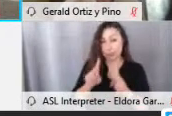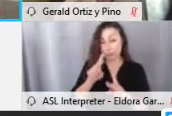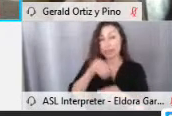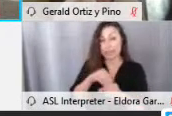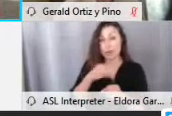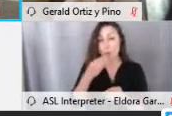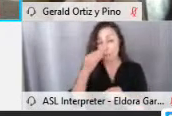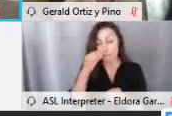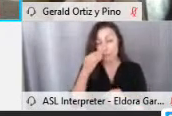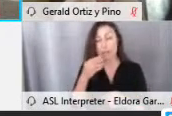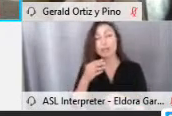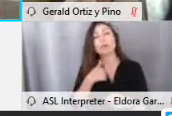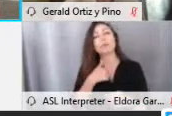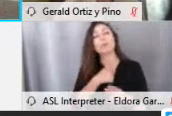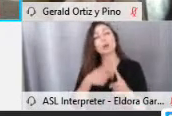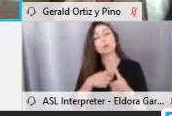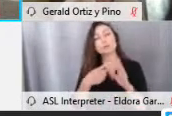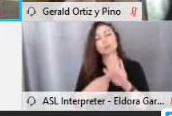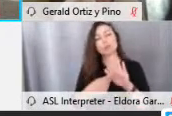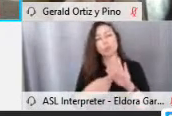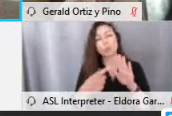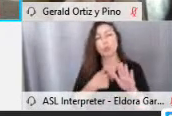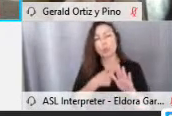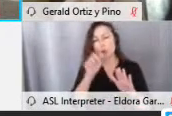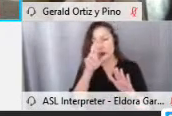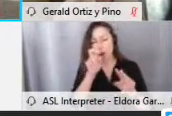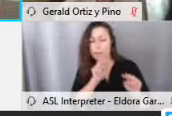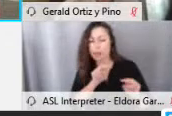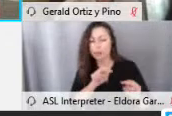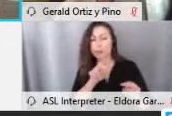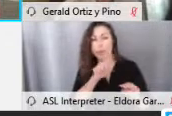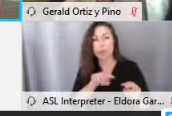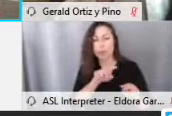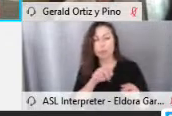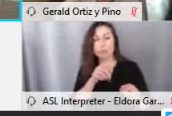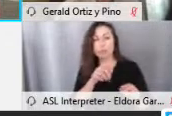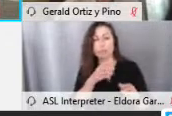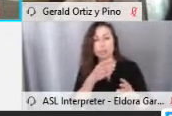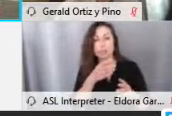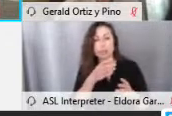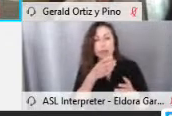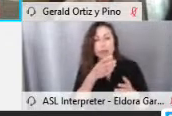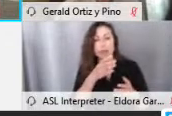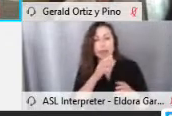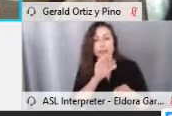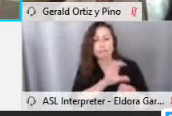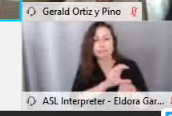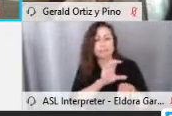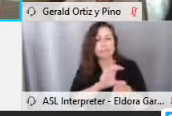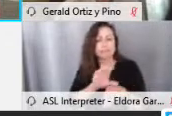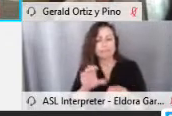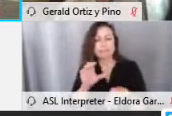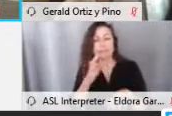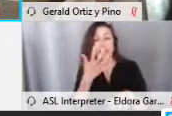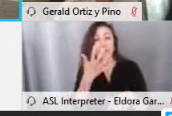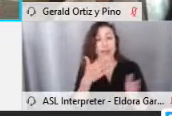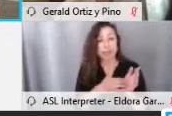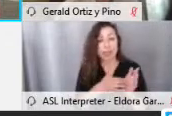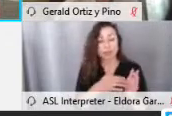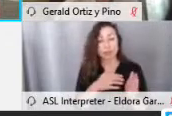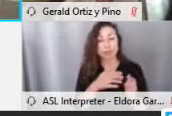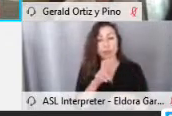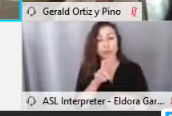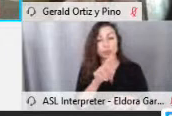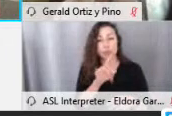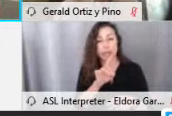home. So wanted to show you all that we've been monitoring those allocations. And